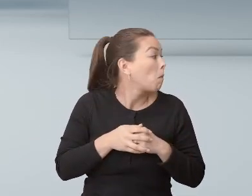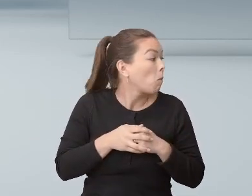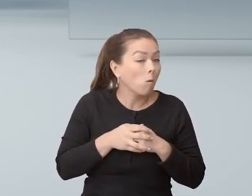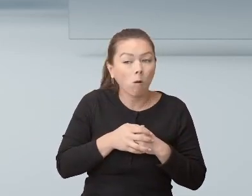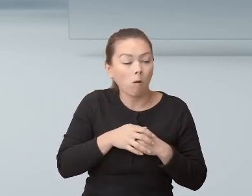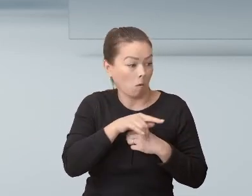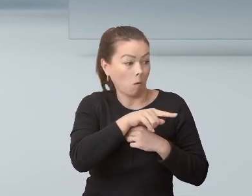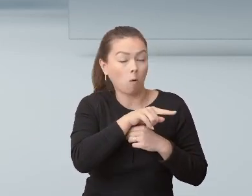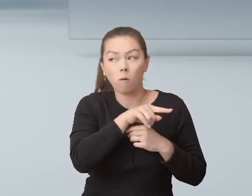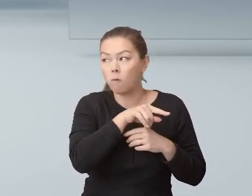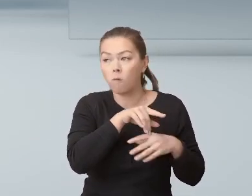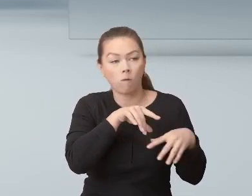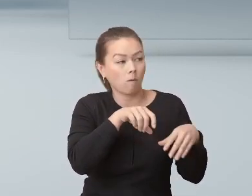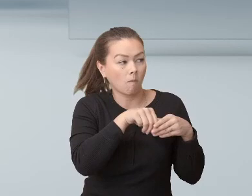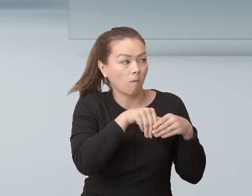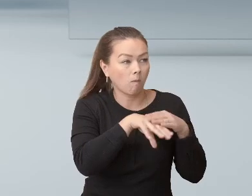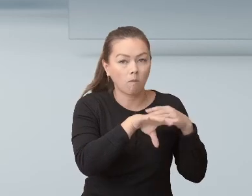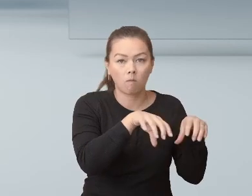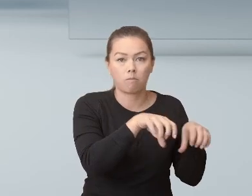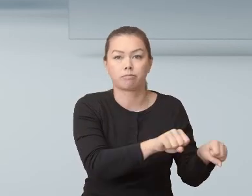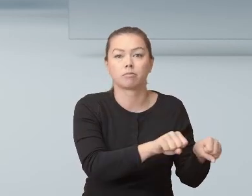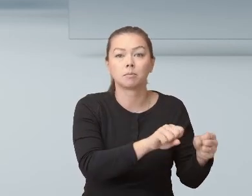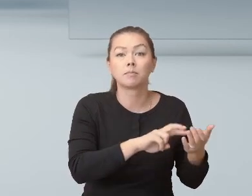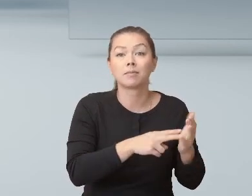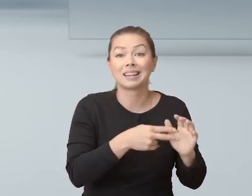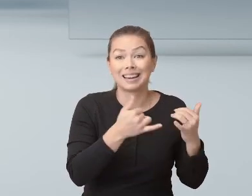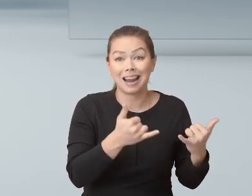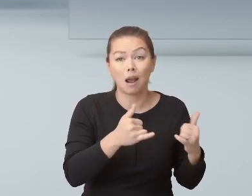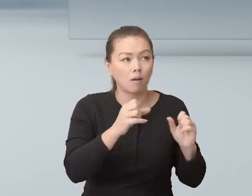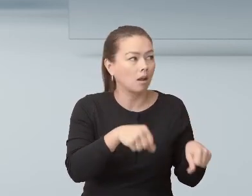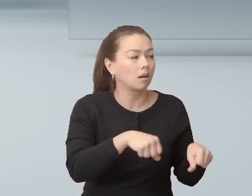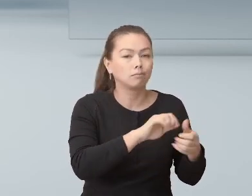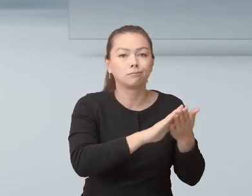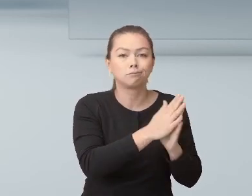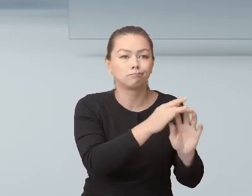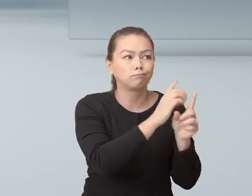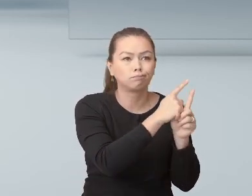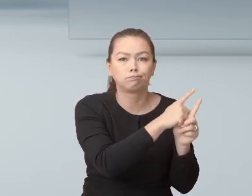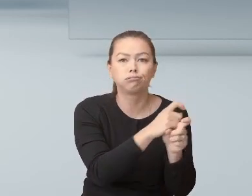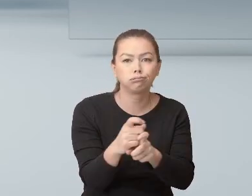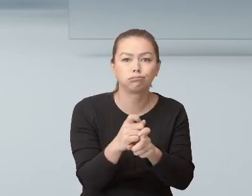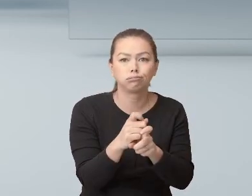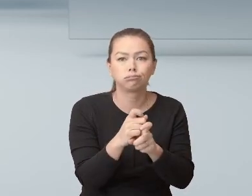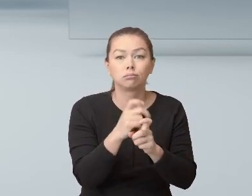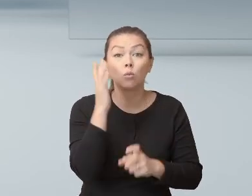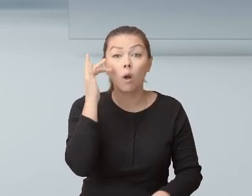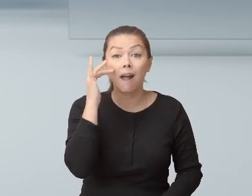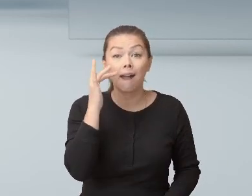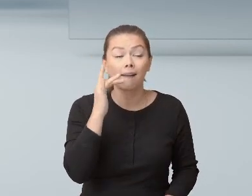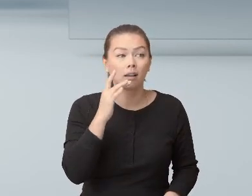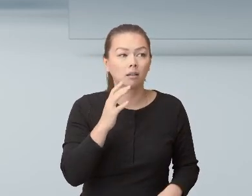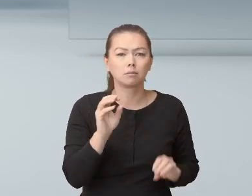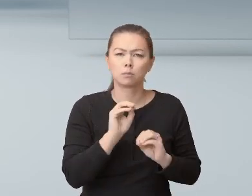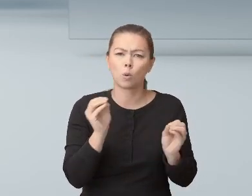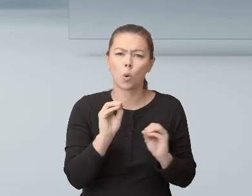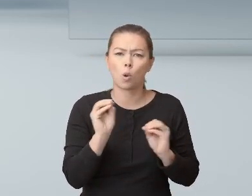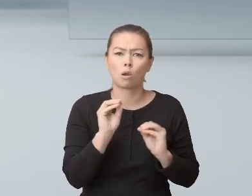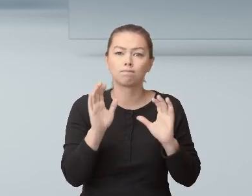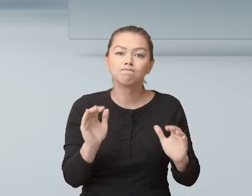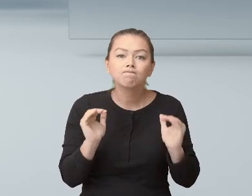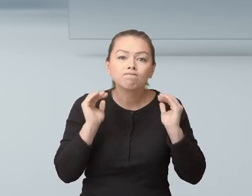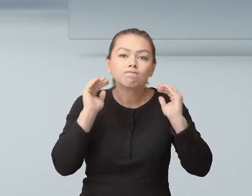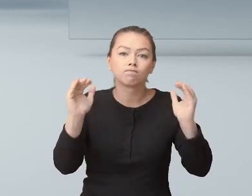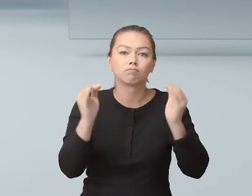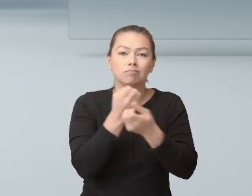database and encrypt it because it's because it's sitting on premise and it doesn't have the safeguards to prevent something like that. Then they steal